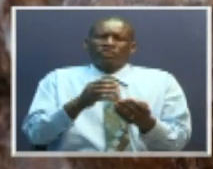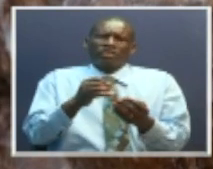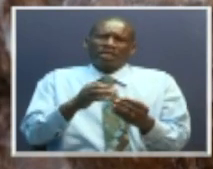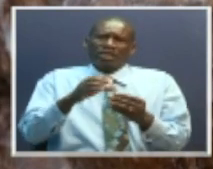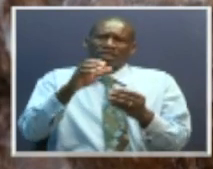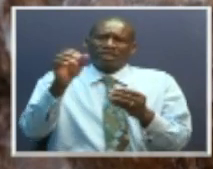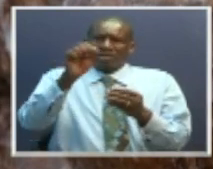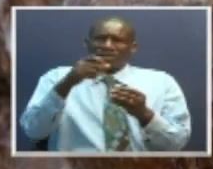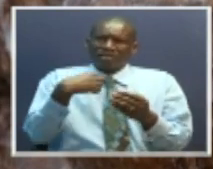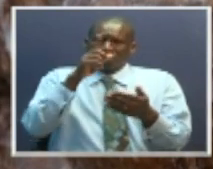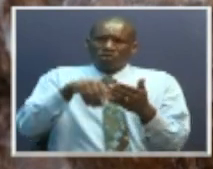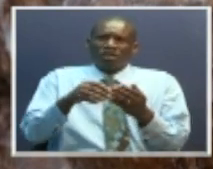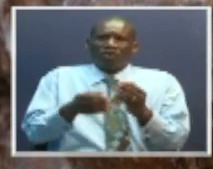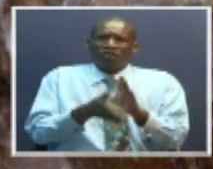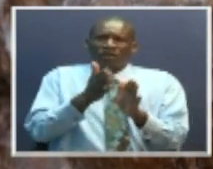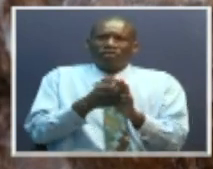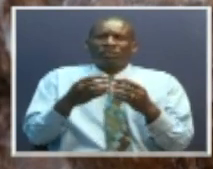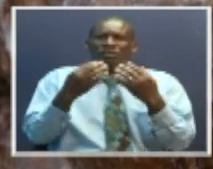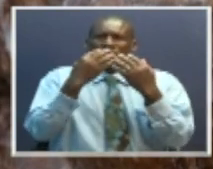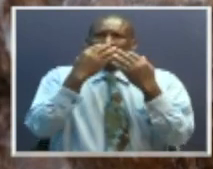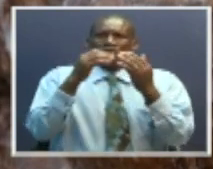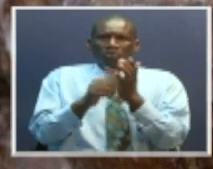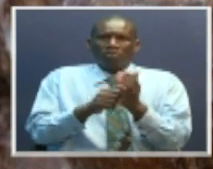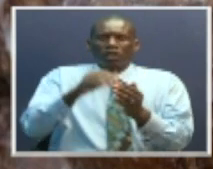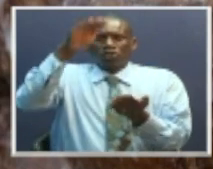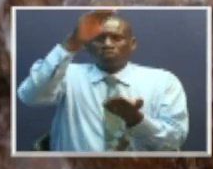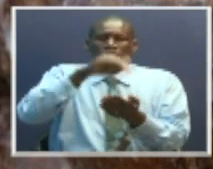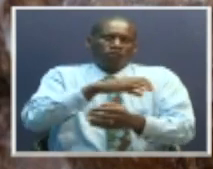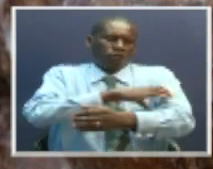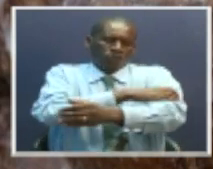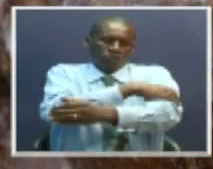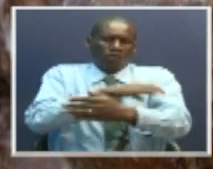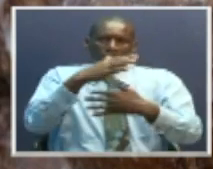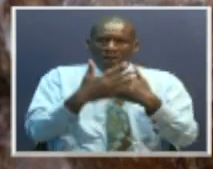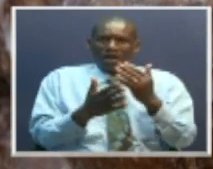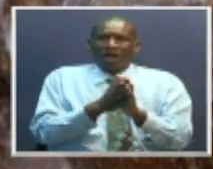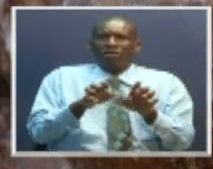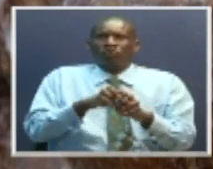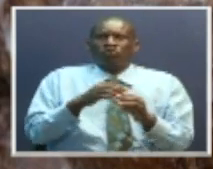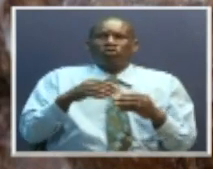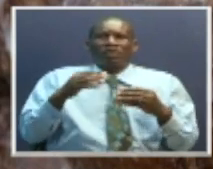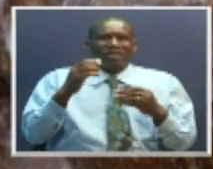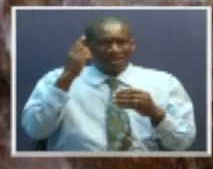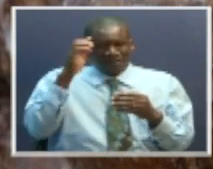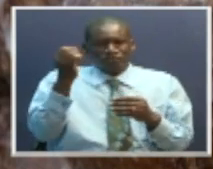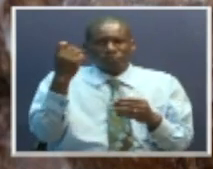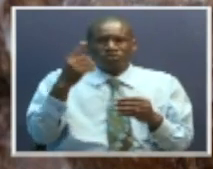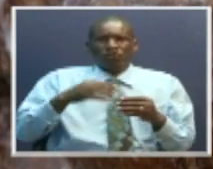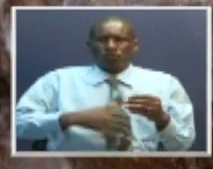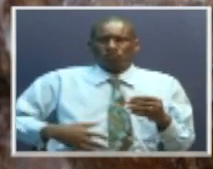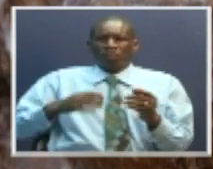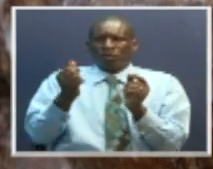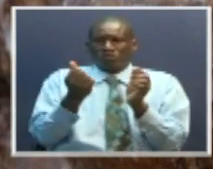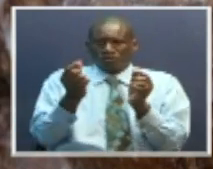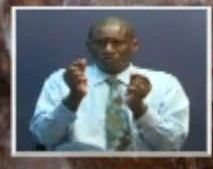cyanide intoxication include rapid respiration, drop in blood pressure, rapid pulse, dizziness, headaches, stomach pains,